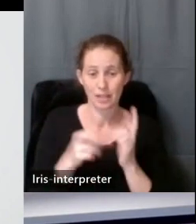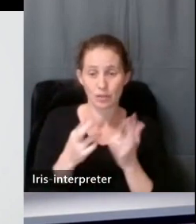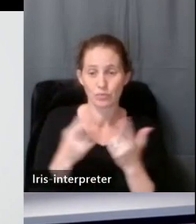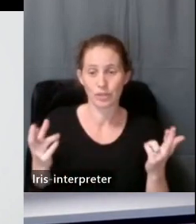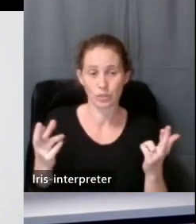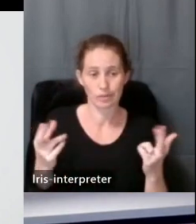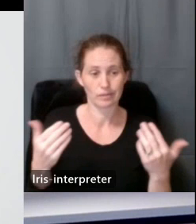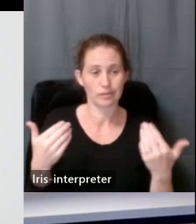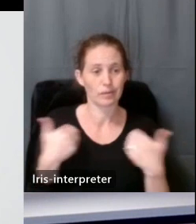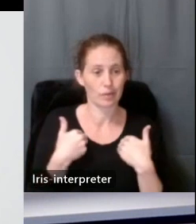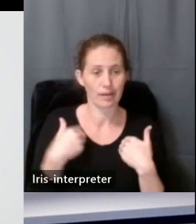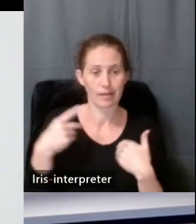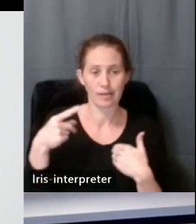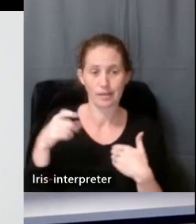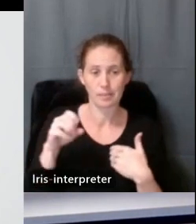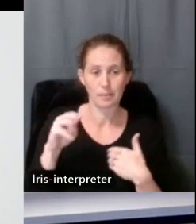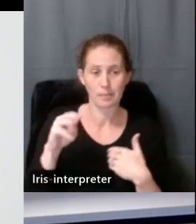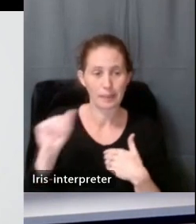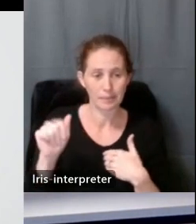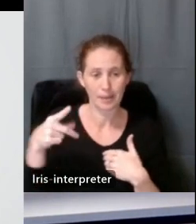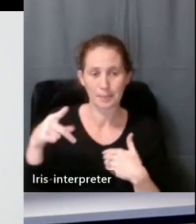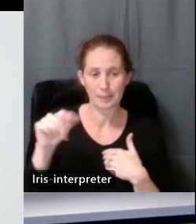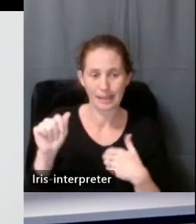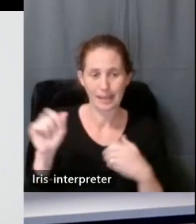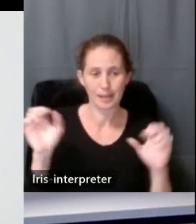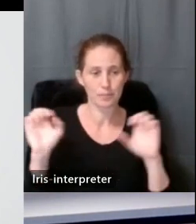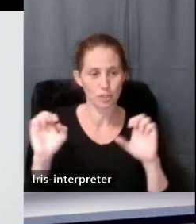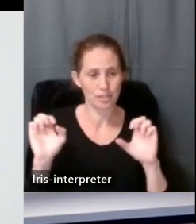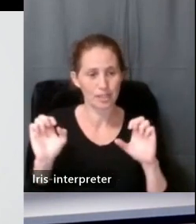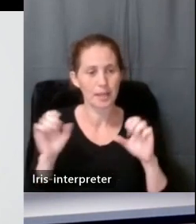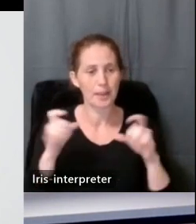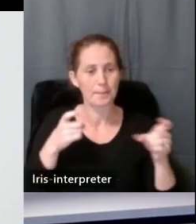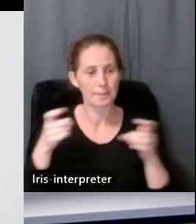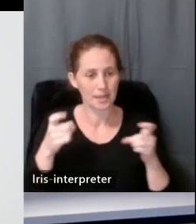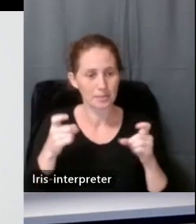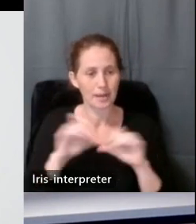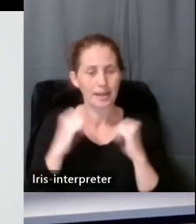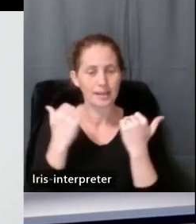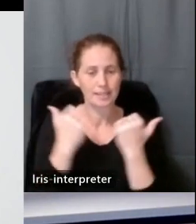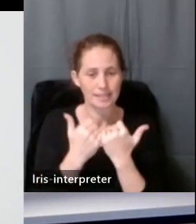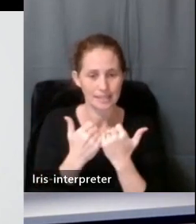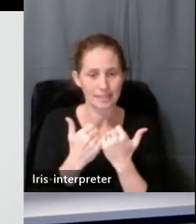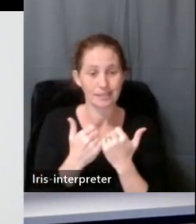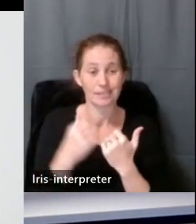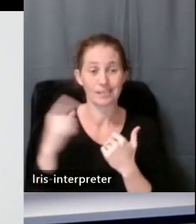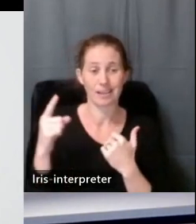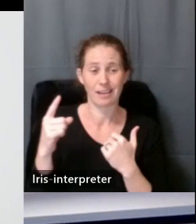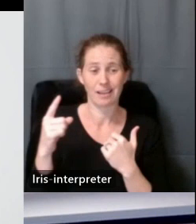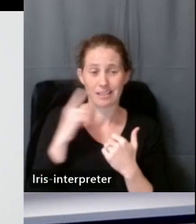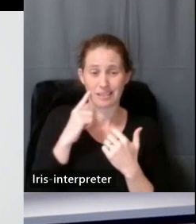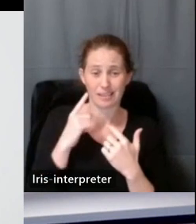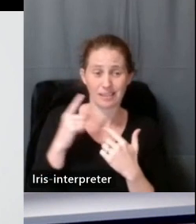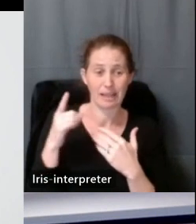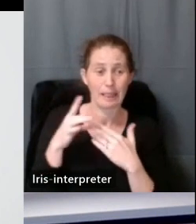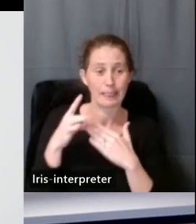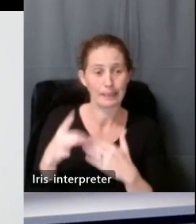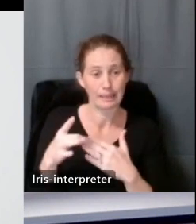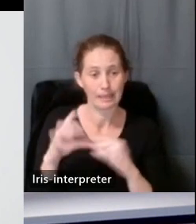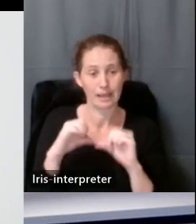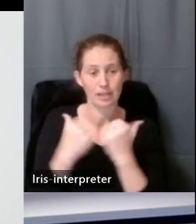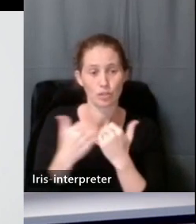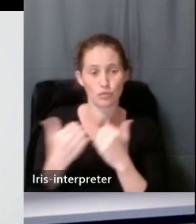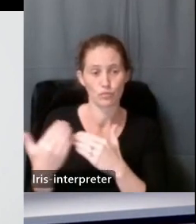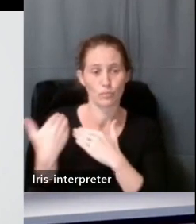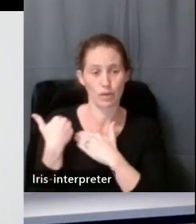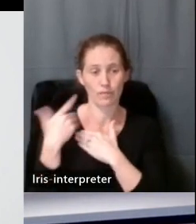resources. You have the PEMA, the Pennsylvania Emergency Management Agency, the lead agency that's responsible